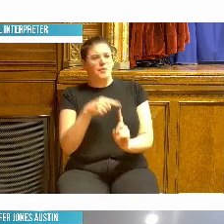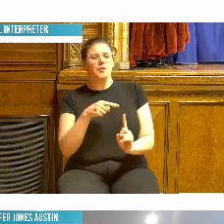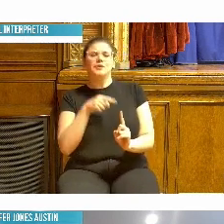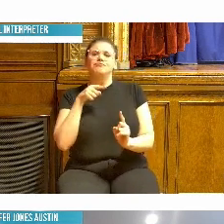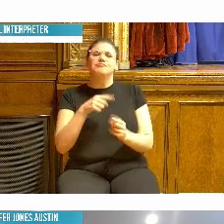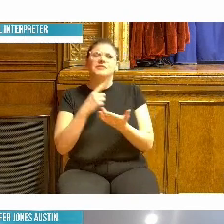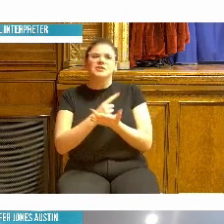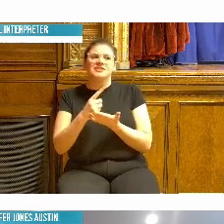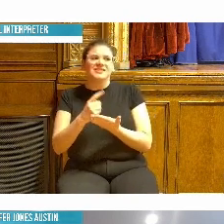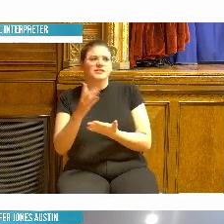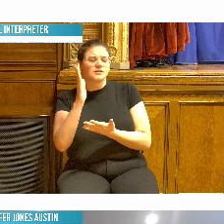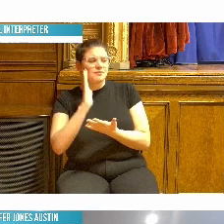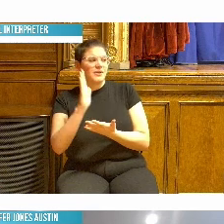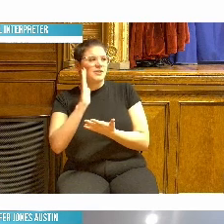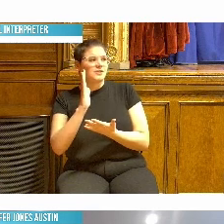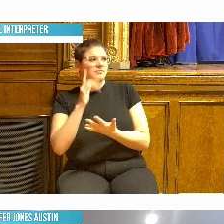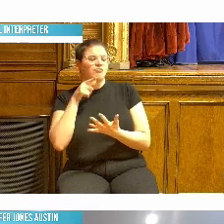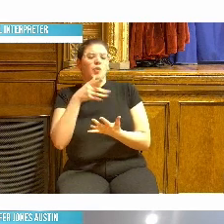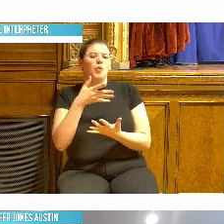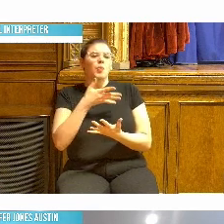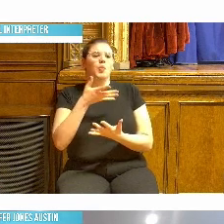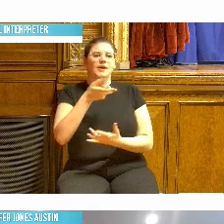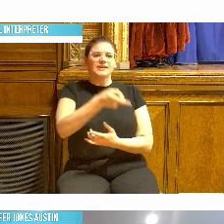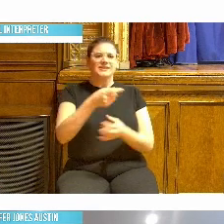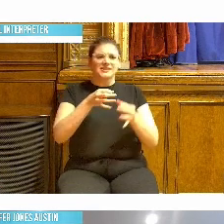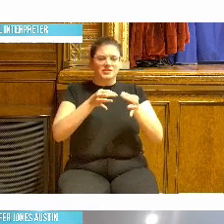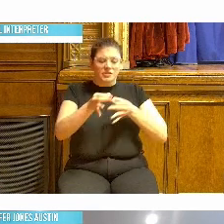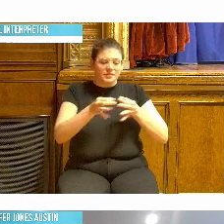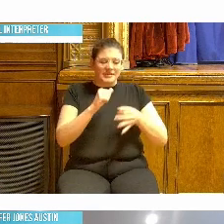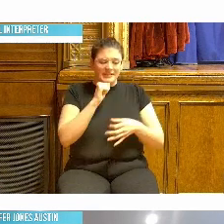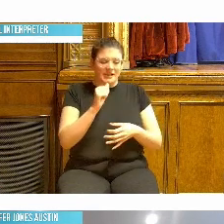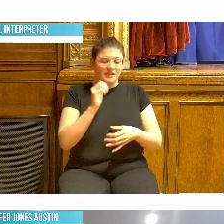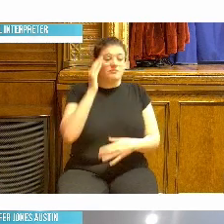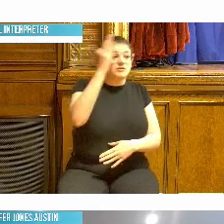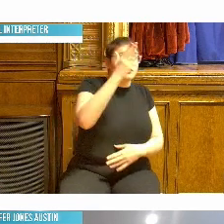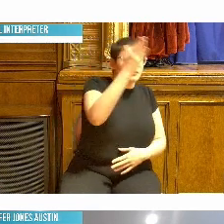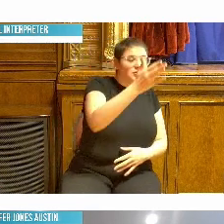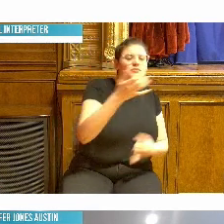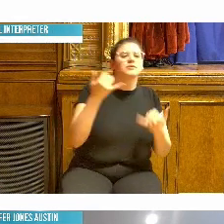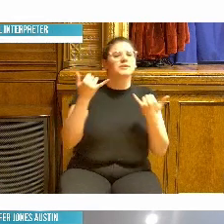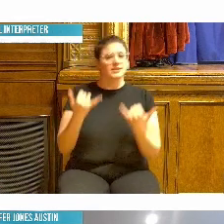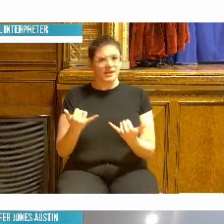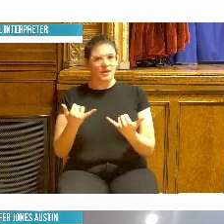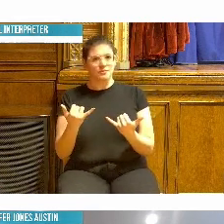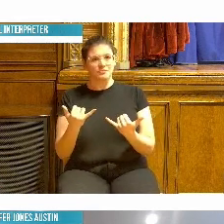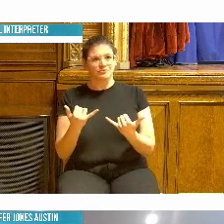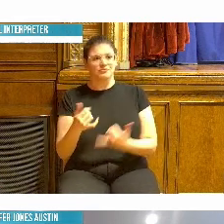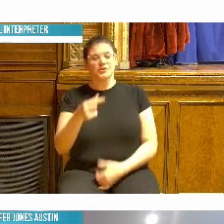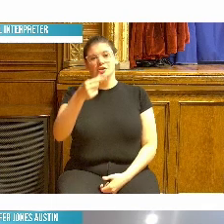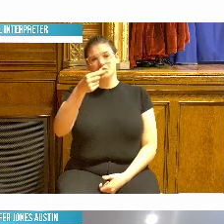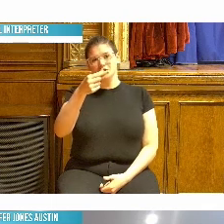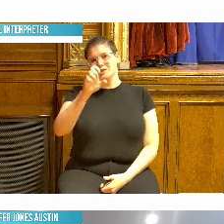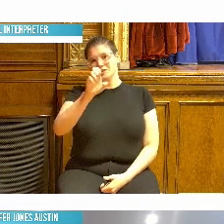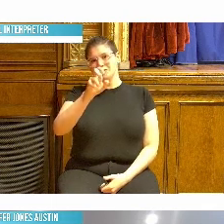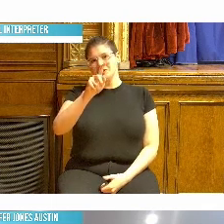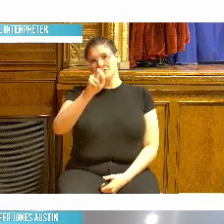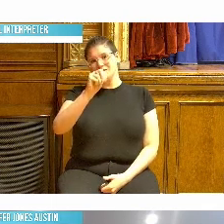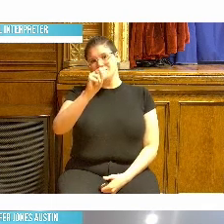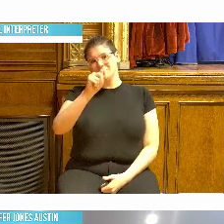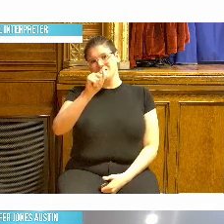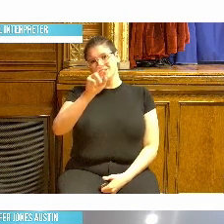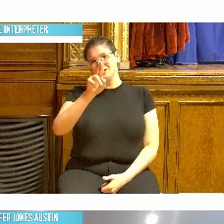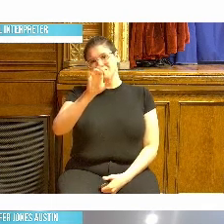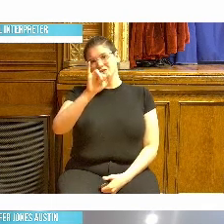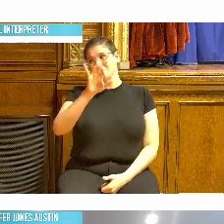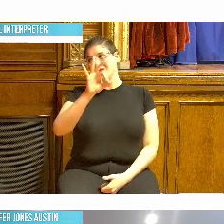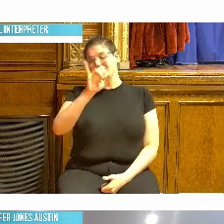is describing is not only the future, it is the now. It's called gentrification. That is the next component